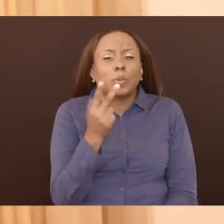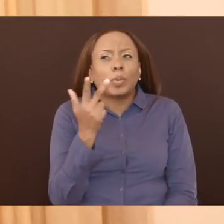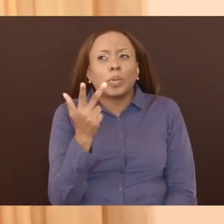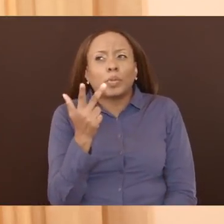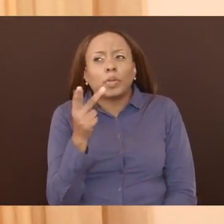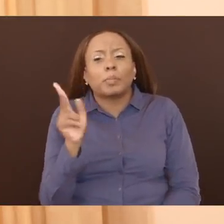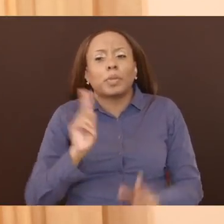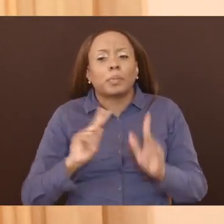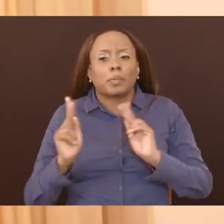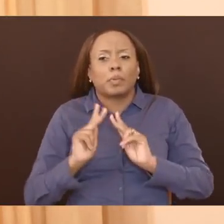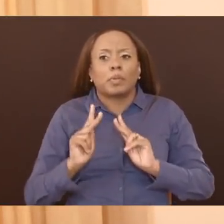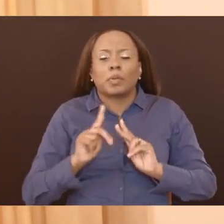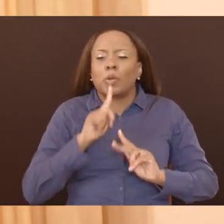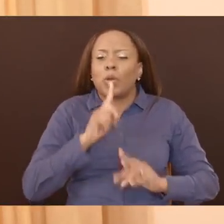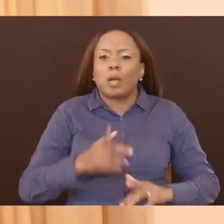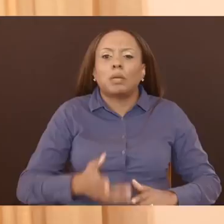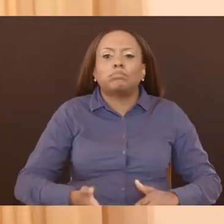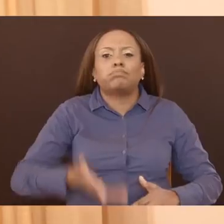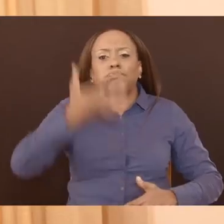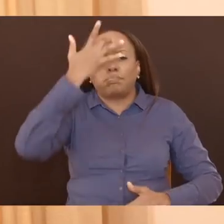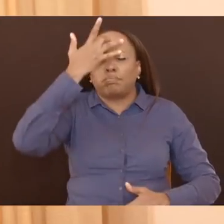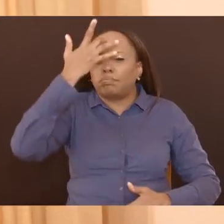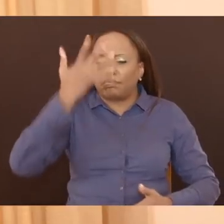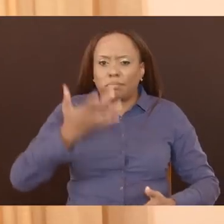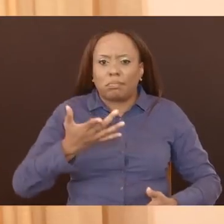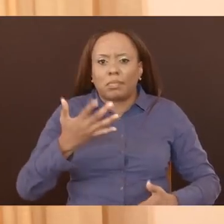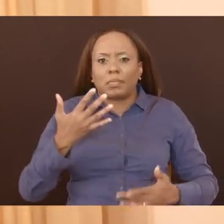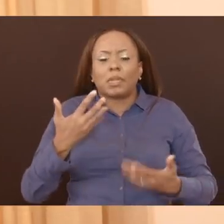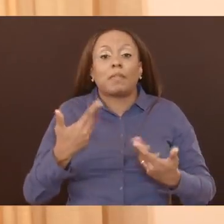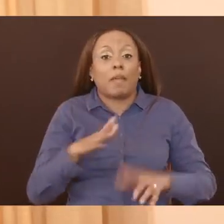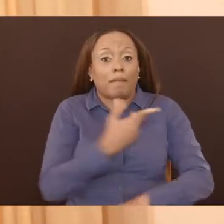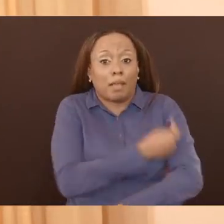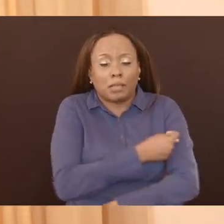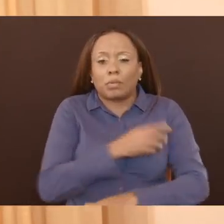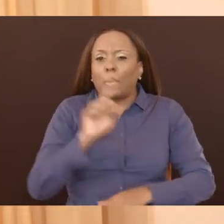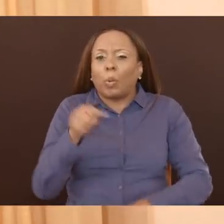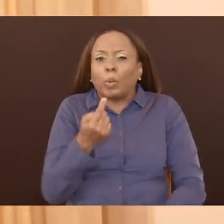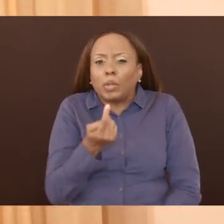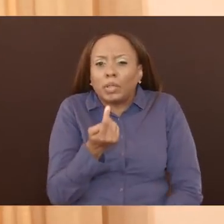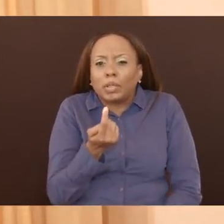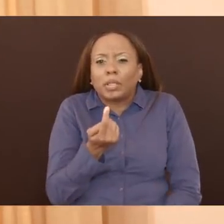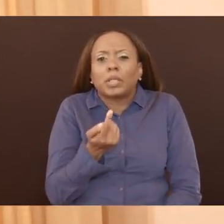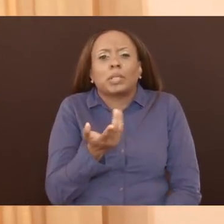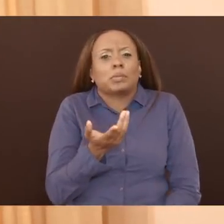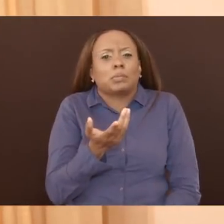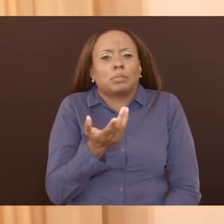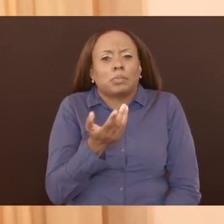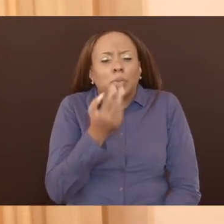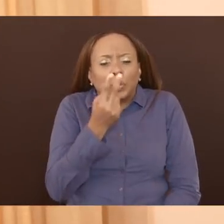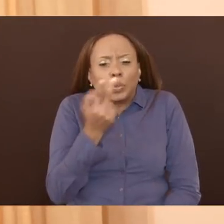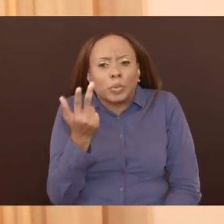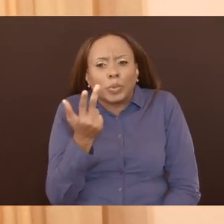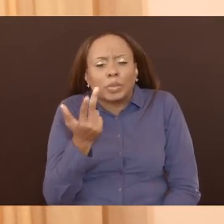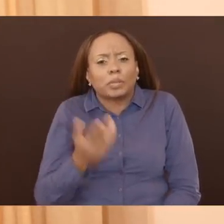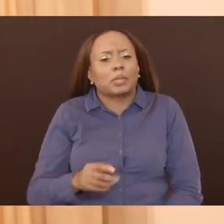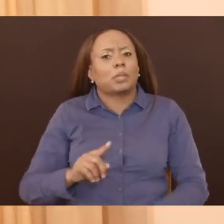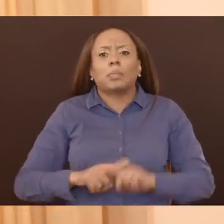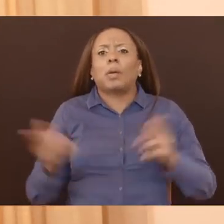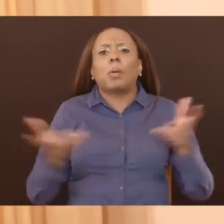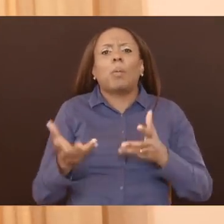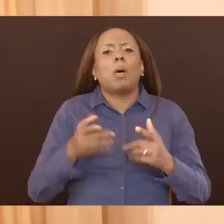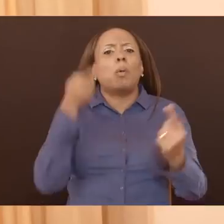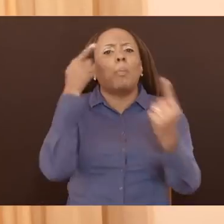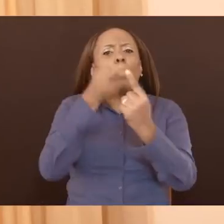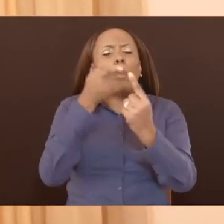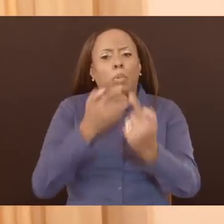vaccinated persons reach primary. The message, my friends, is clear. What are our objectives? I repeat them again.